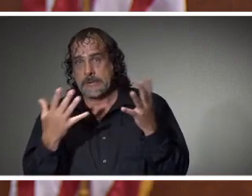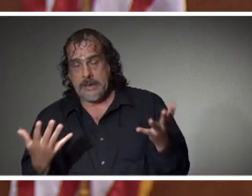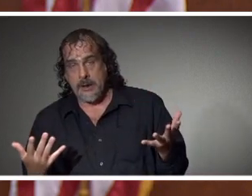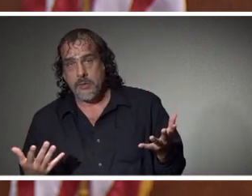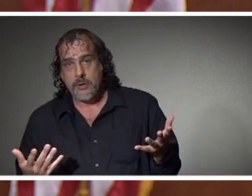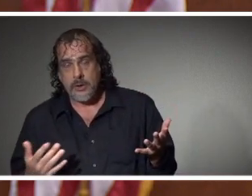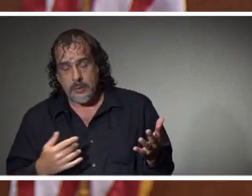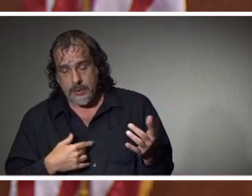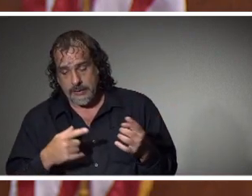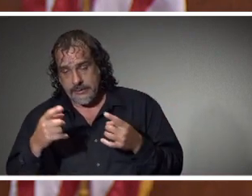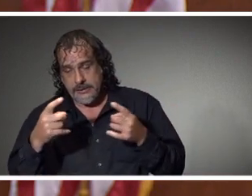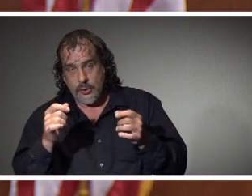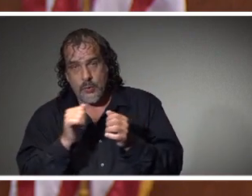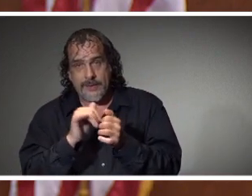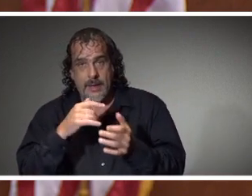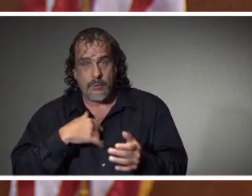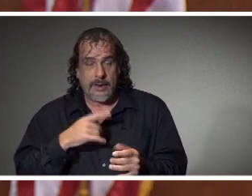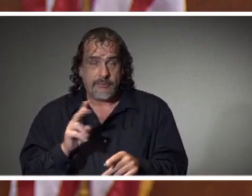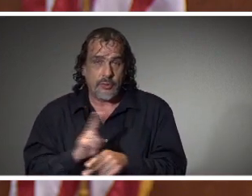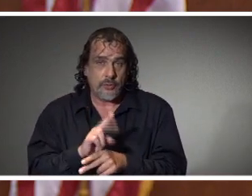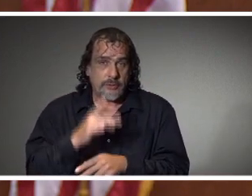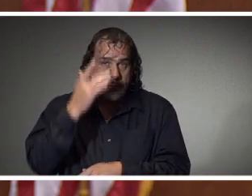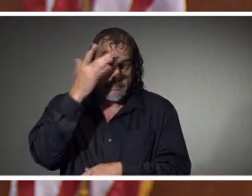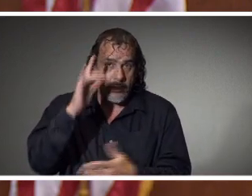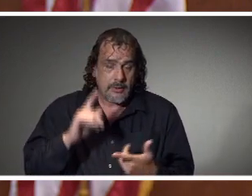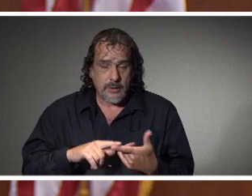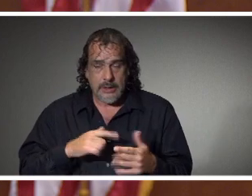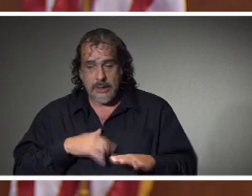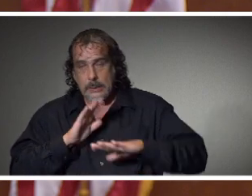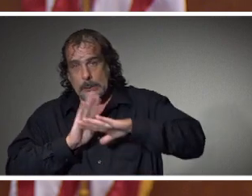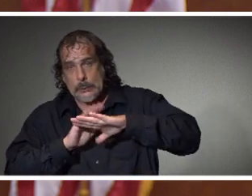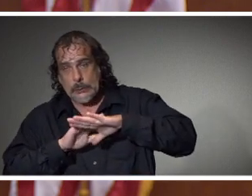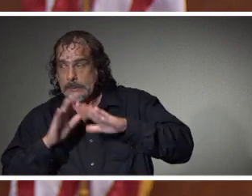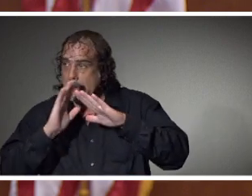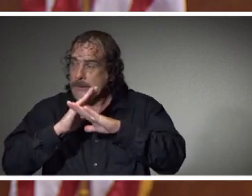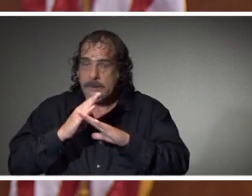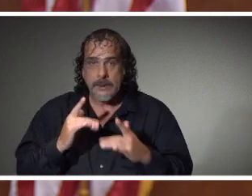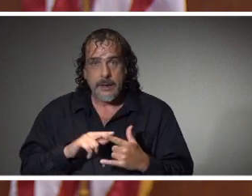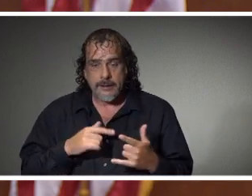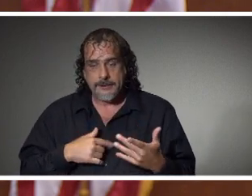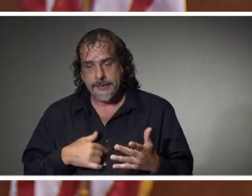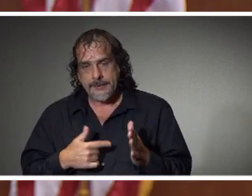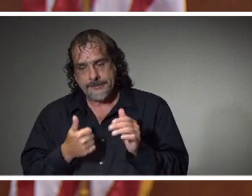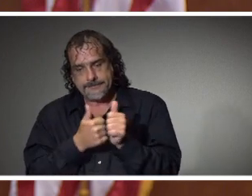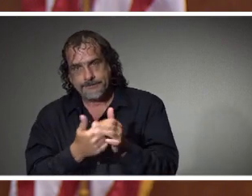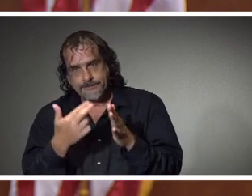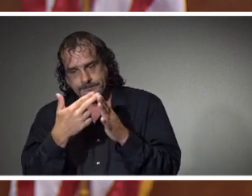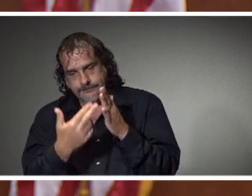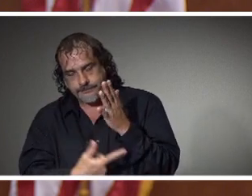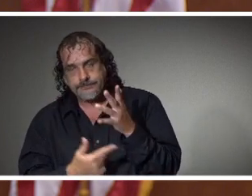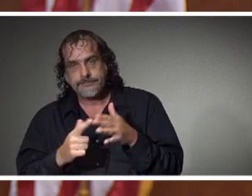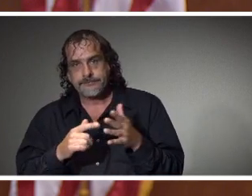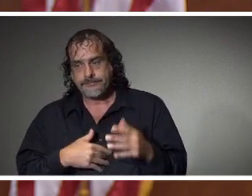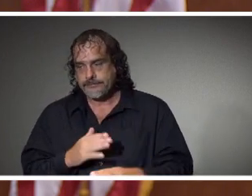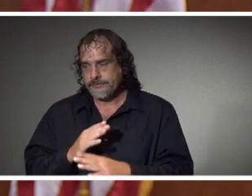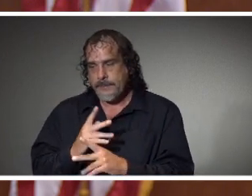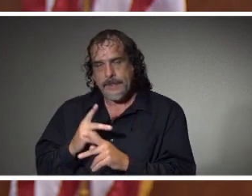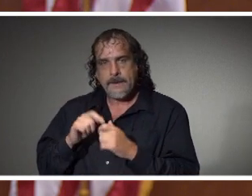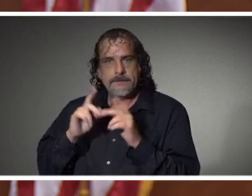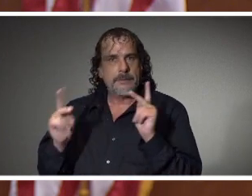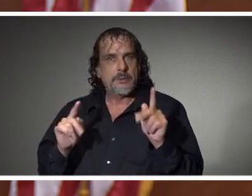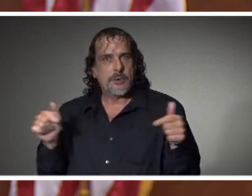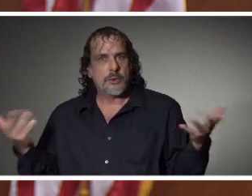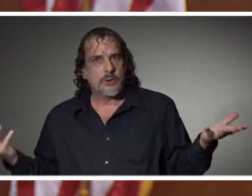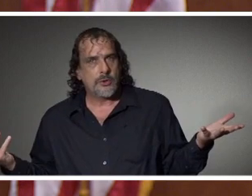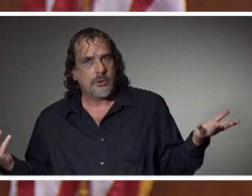with those. We've got to be smart. We've got to be aware. We've got to be willing to step up and take care of our friends and take care of our neighbors. And